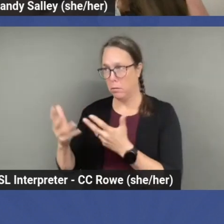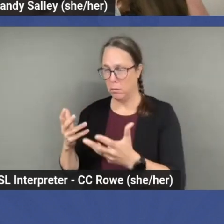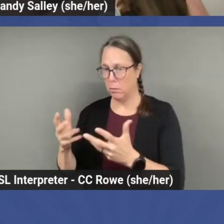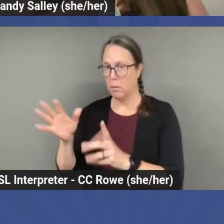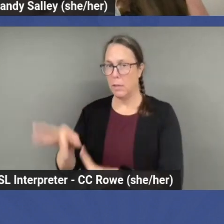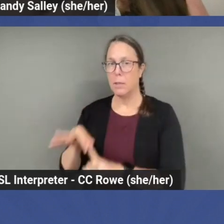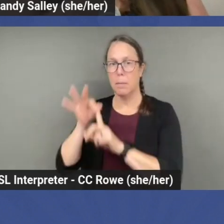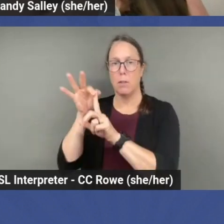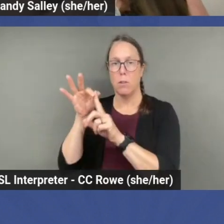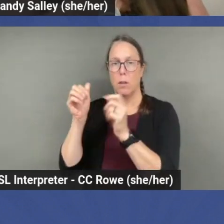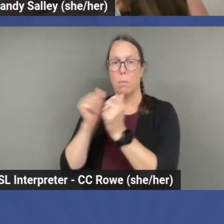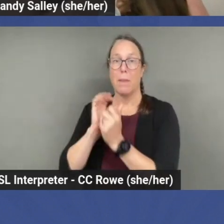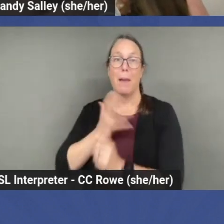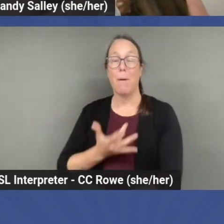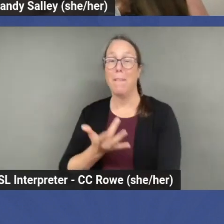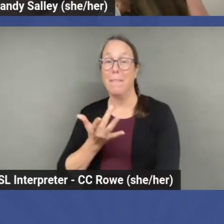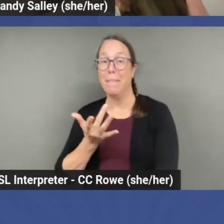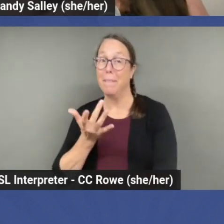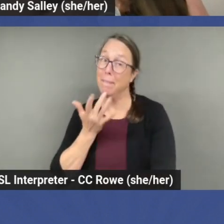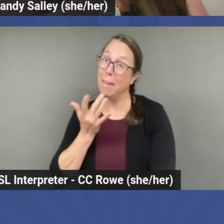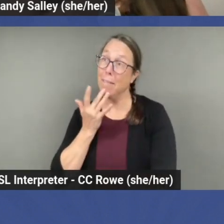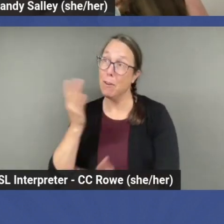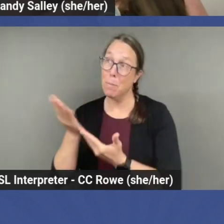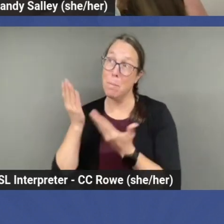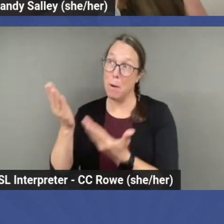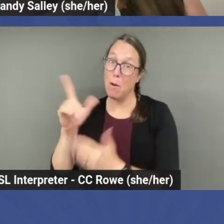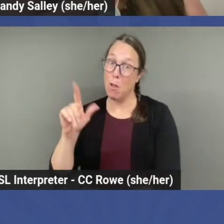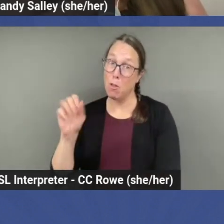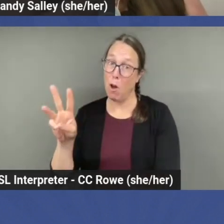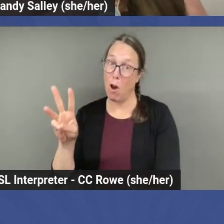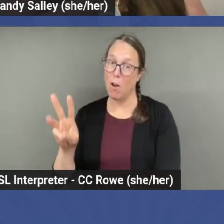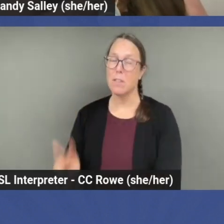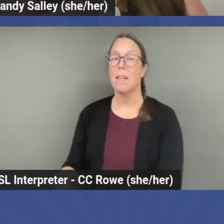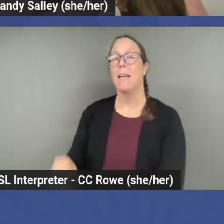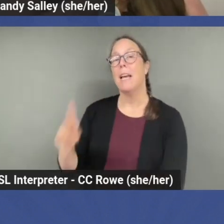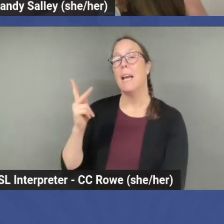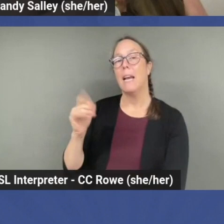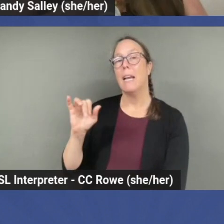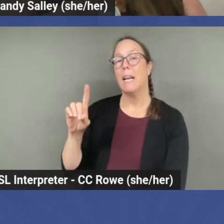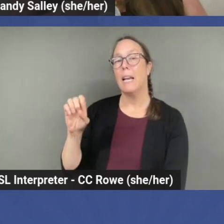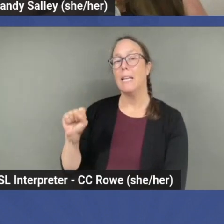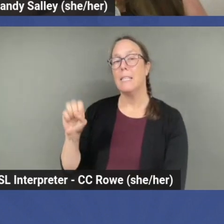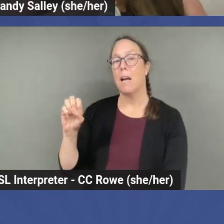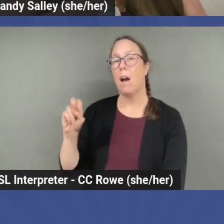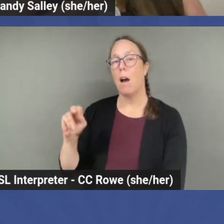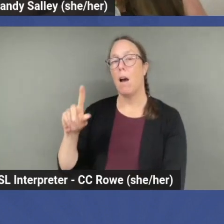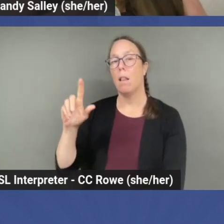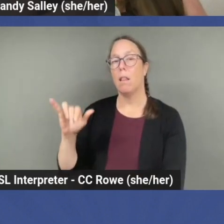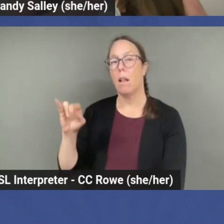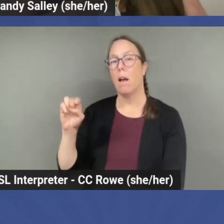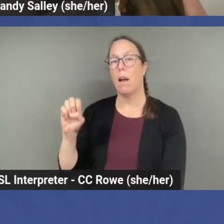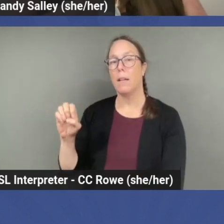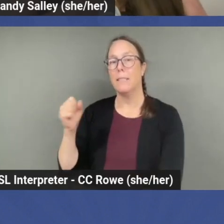Particularly our favorite proposed law, which is the Kids Online Safety Act, or KOSA. So tell us a little bit about where you see